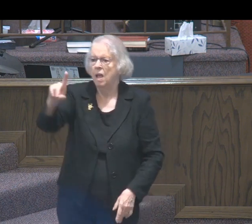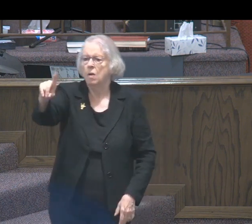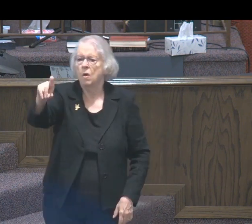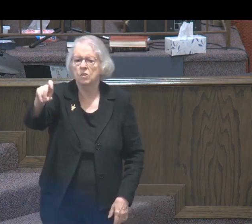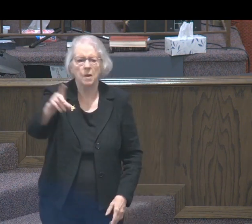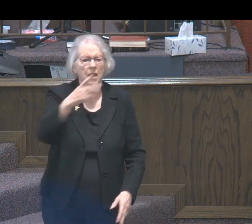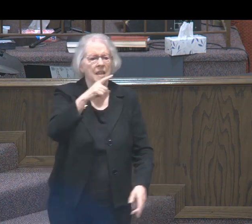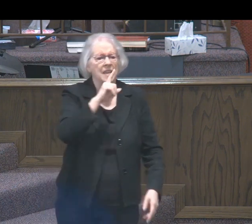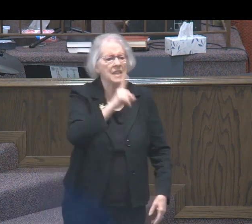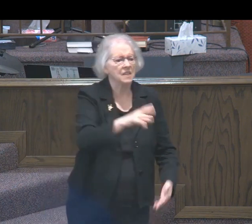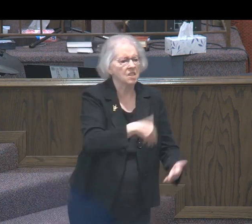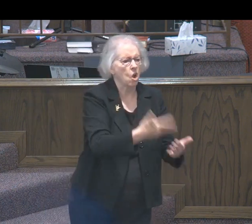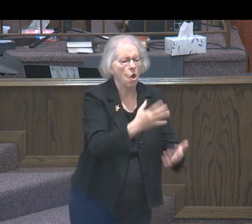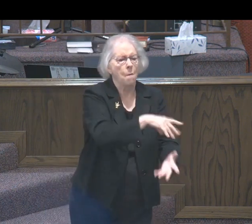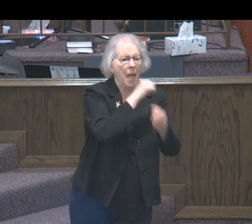Majesty.